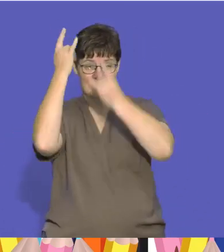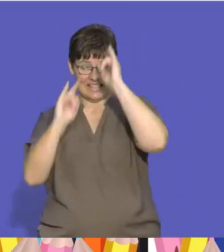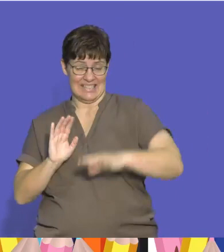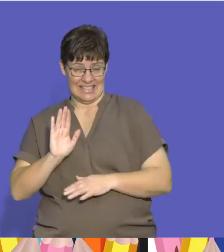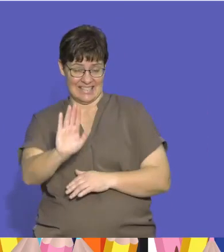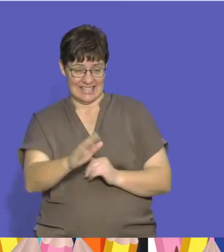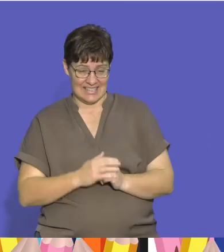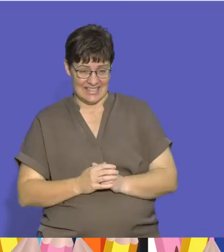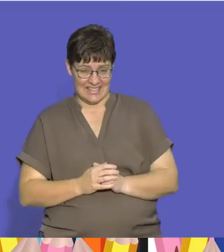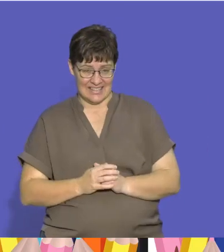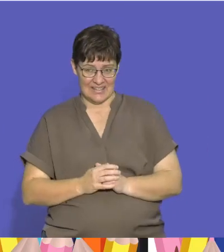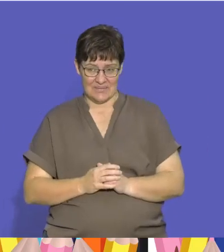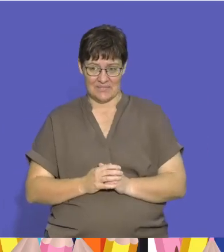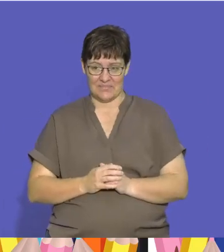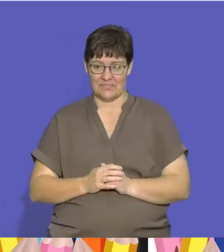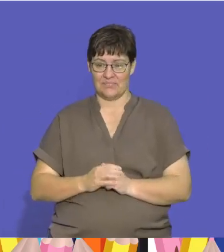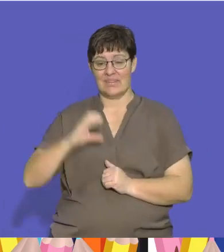city, city,